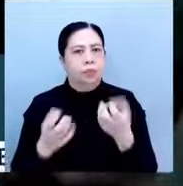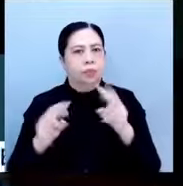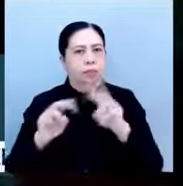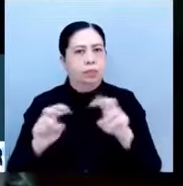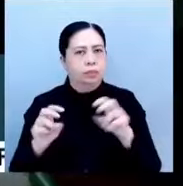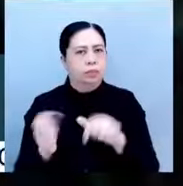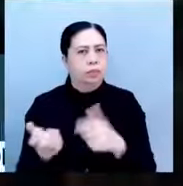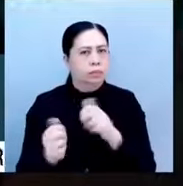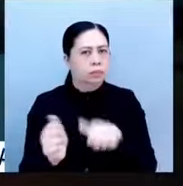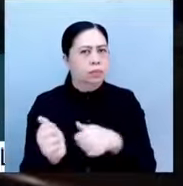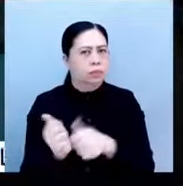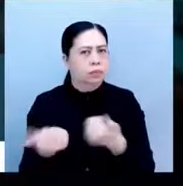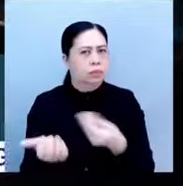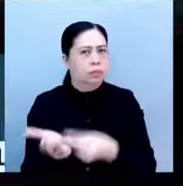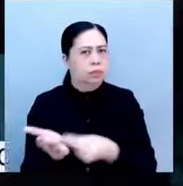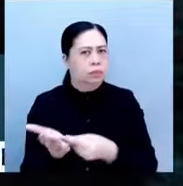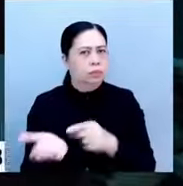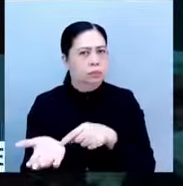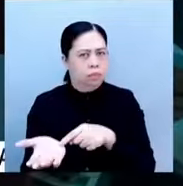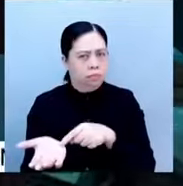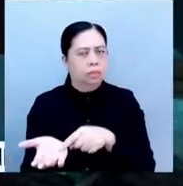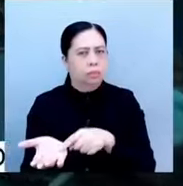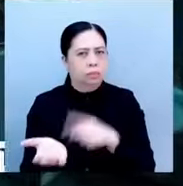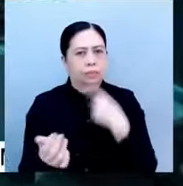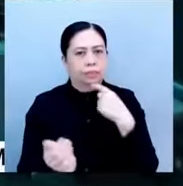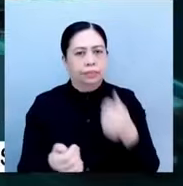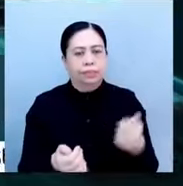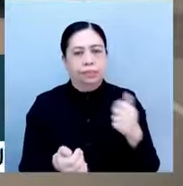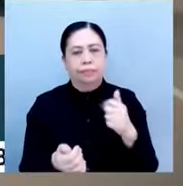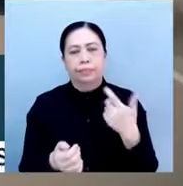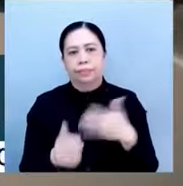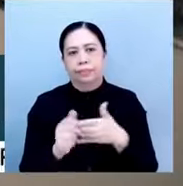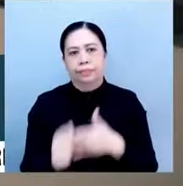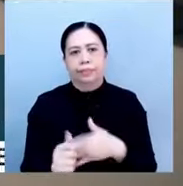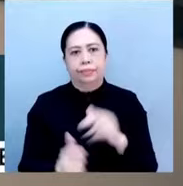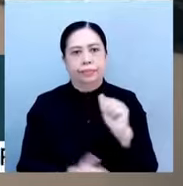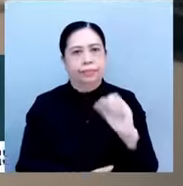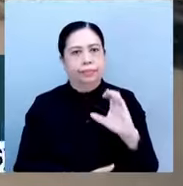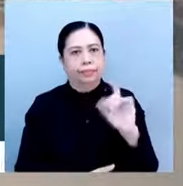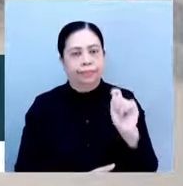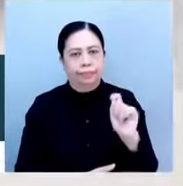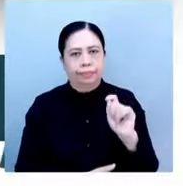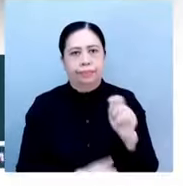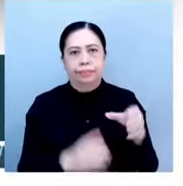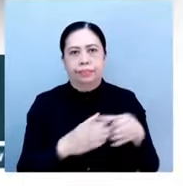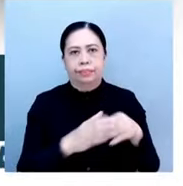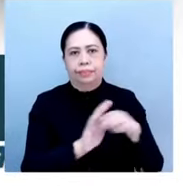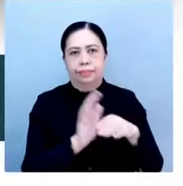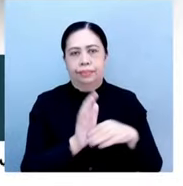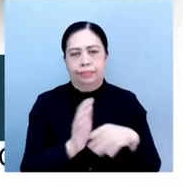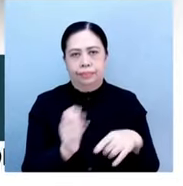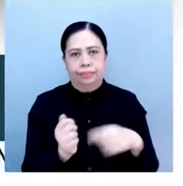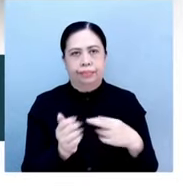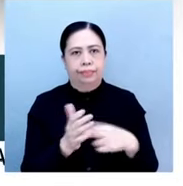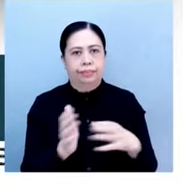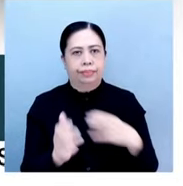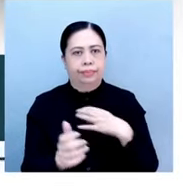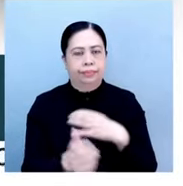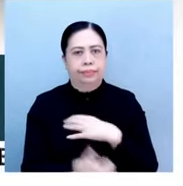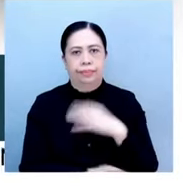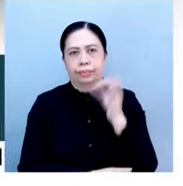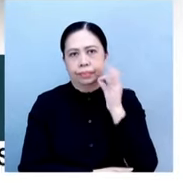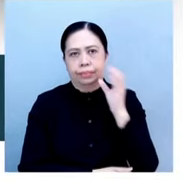financing behind the advertisement. House Deputy Minority Leader and ACT Teachers Party List Representative Franz Castro says they